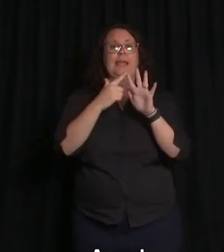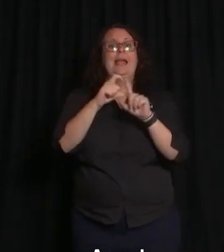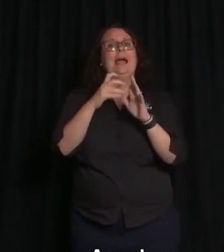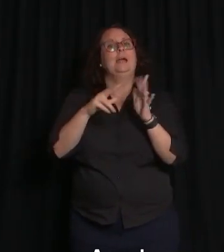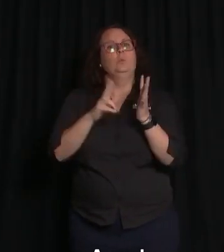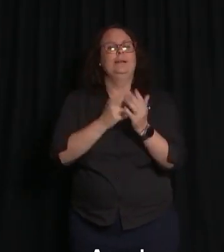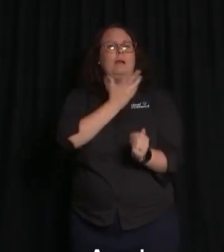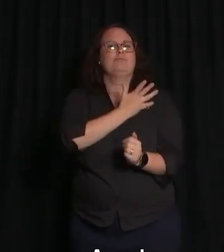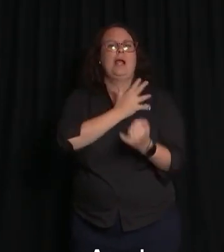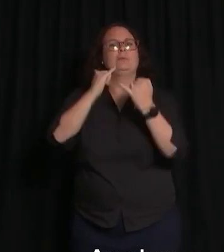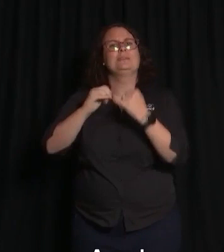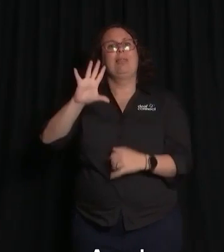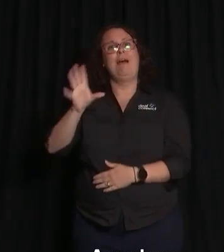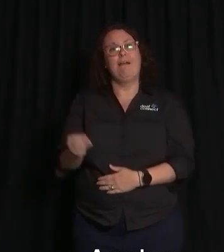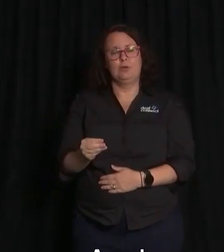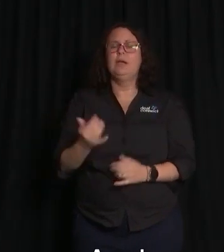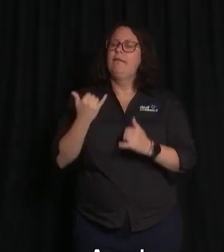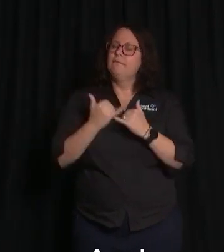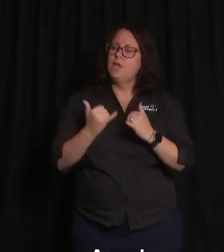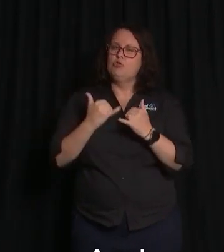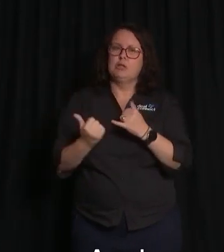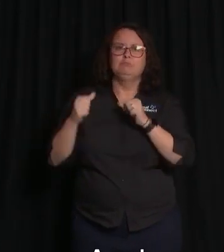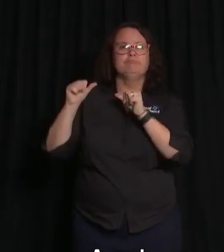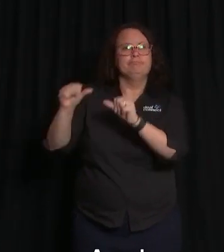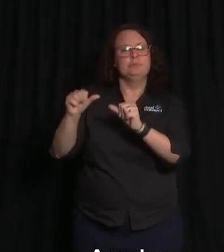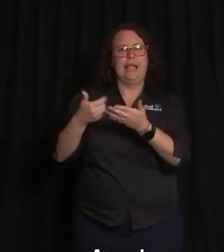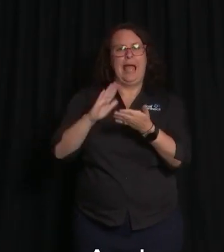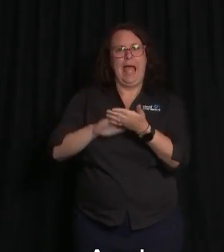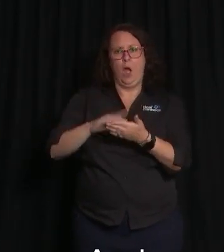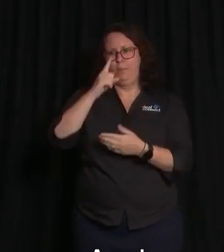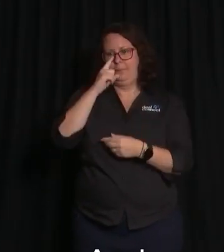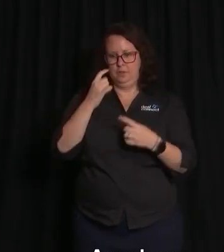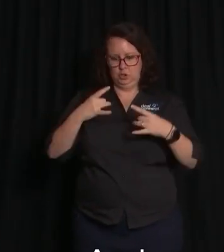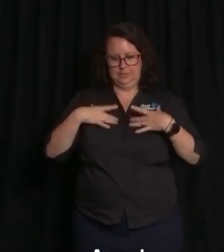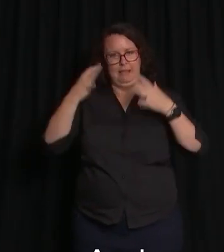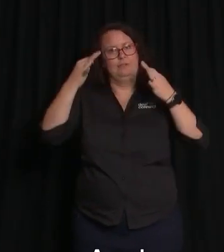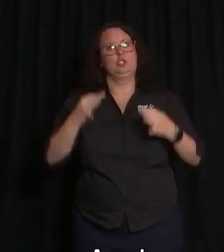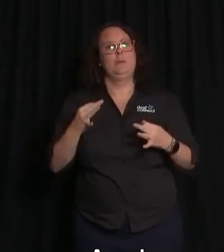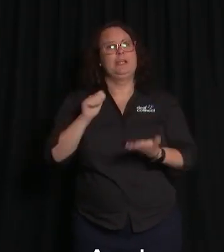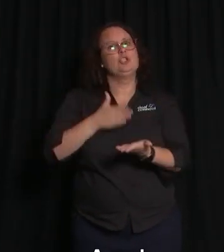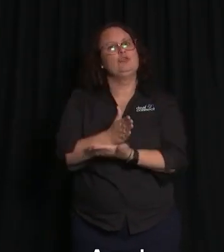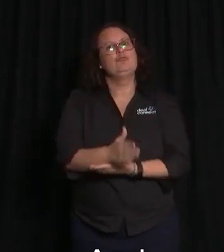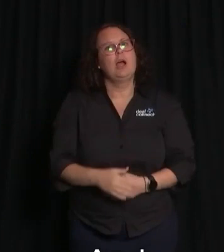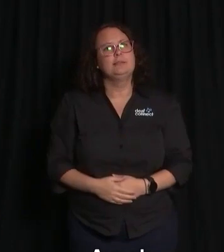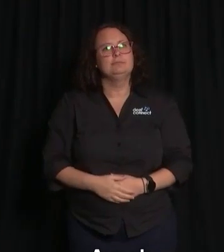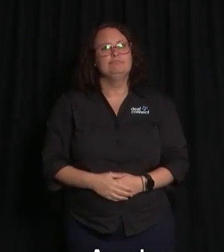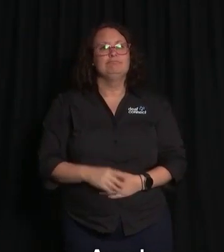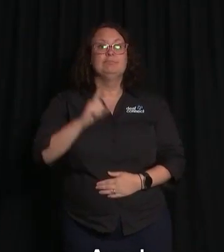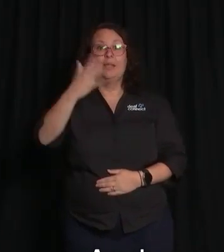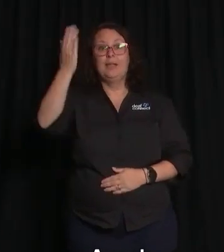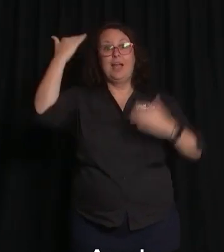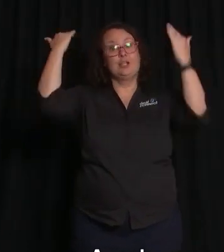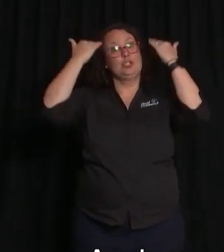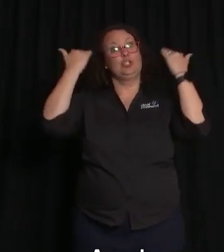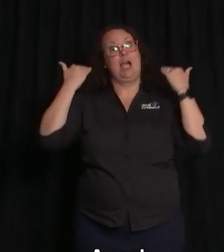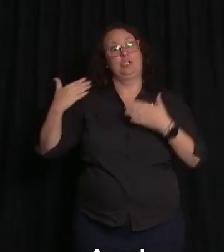African people in their struggle for democracy and self-determination. As a judge, Edwin has served a cumulative 25 years on the highest